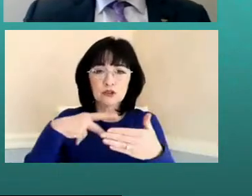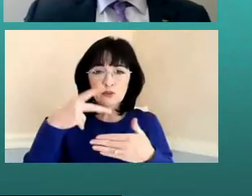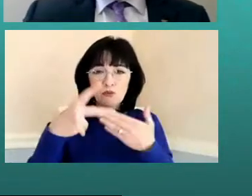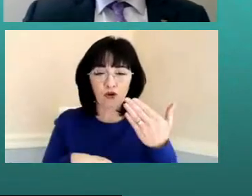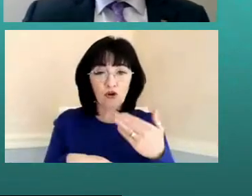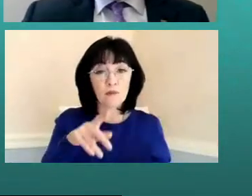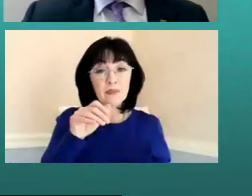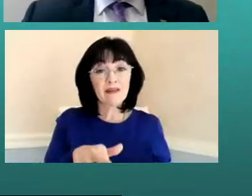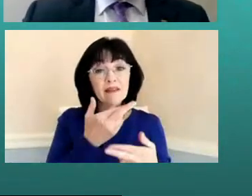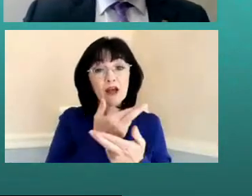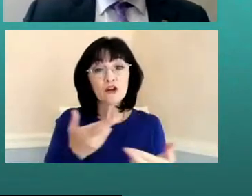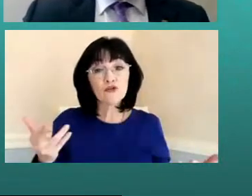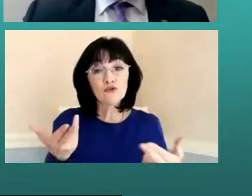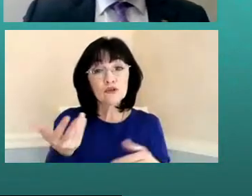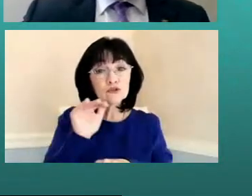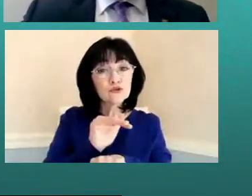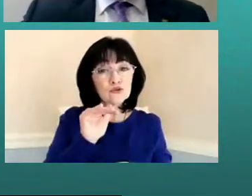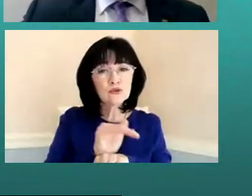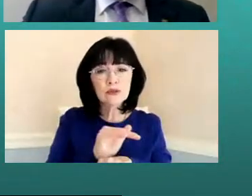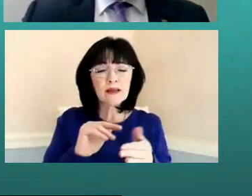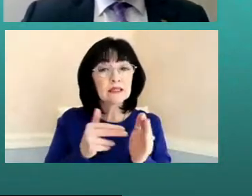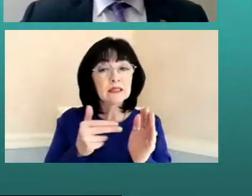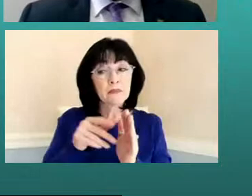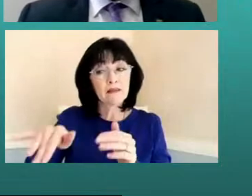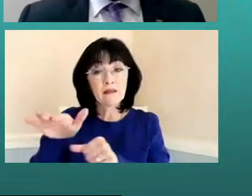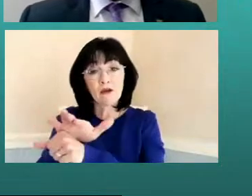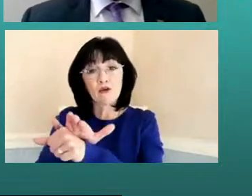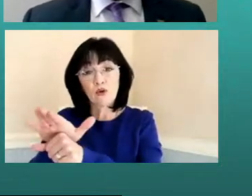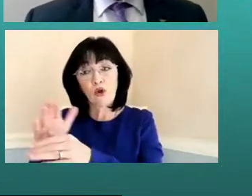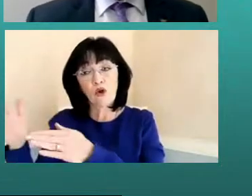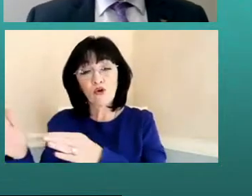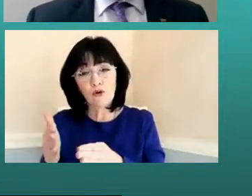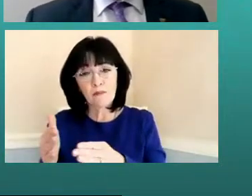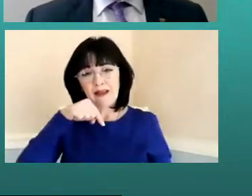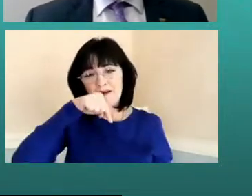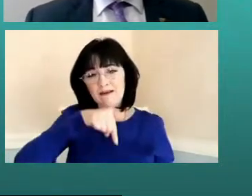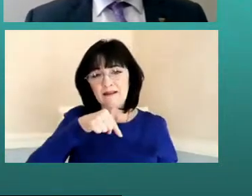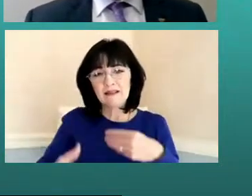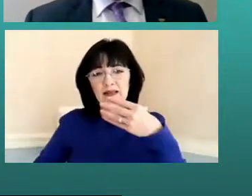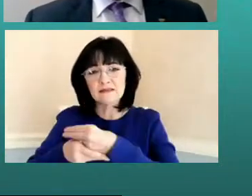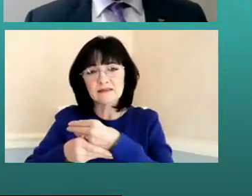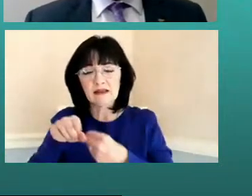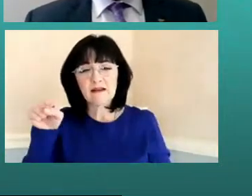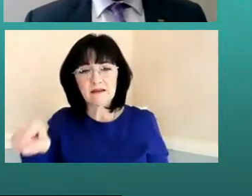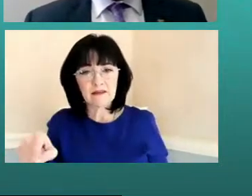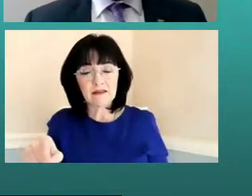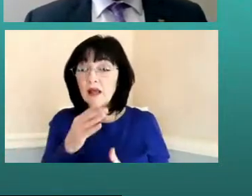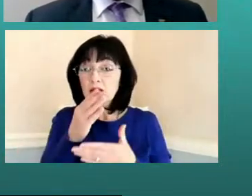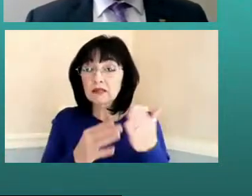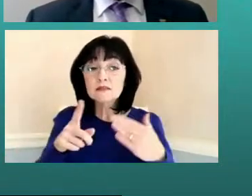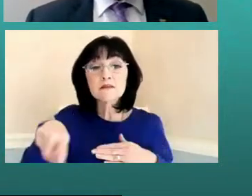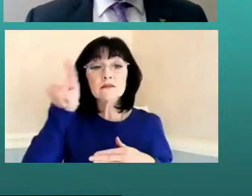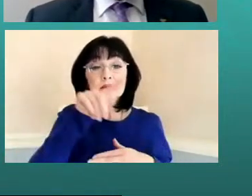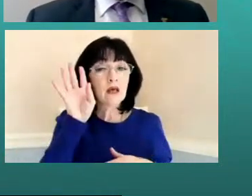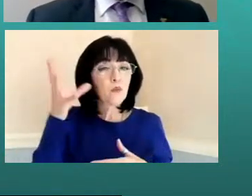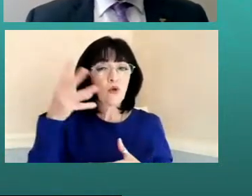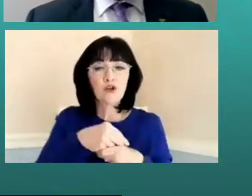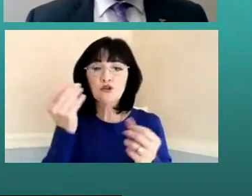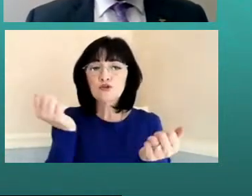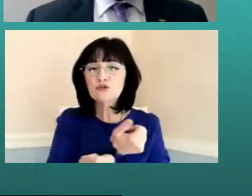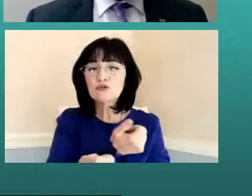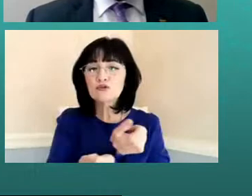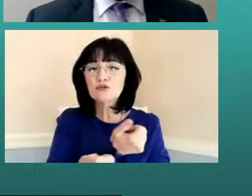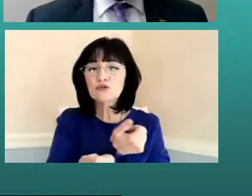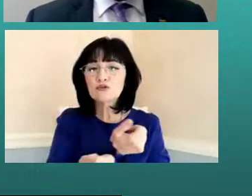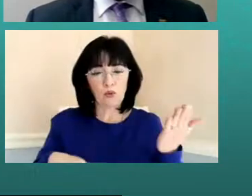are supplemental to those local plans. Some districts and charters plans will include everything we discussed this evening. Others will include